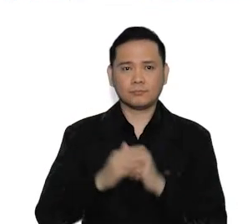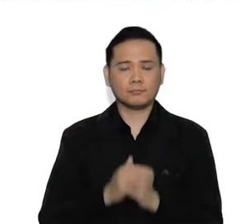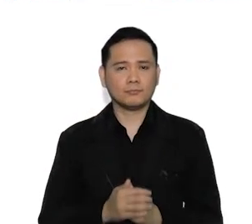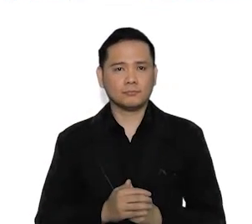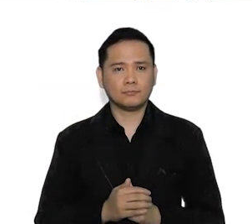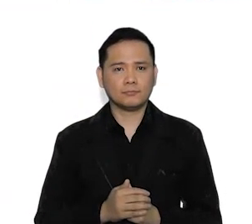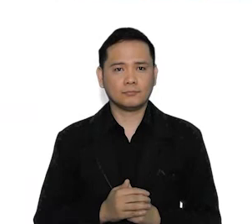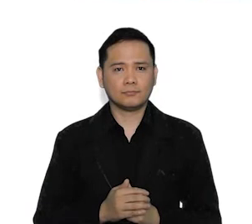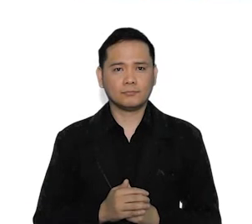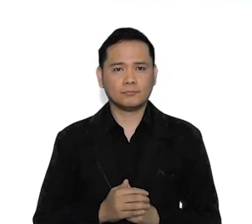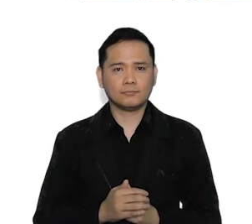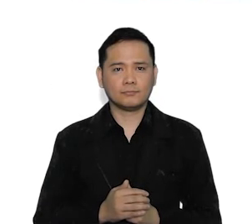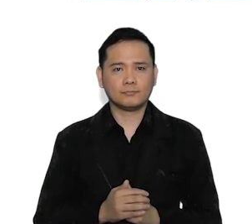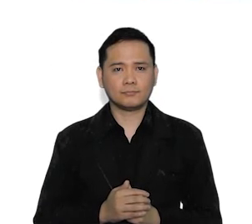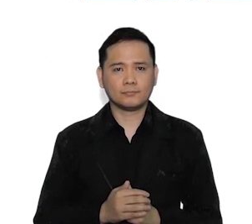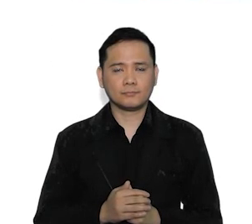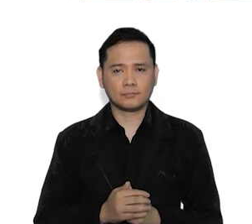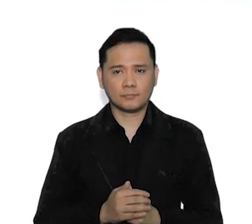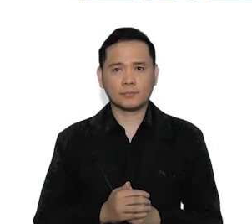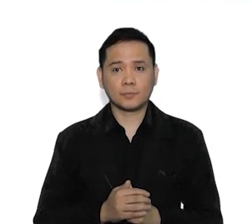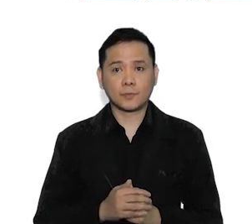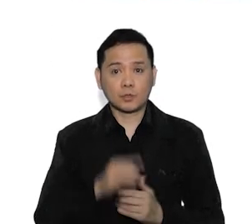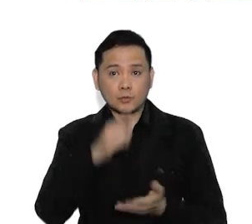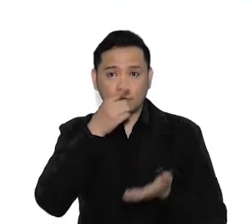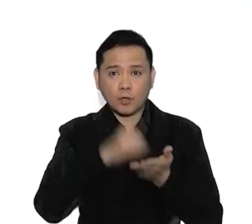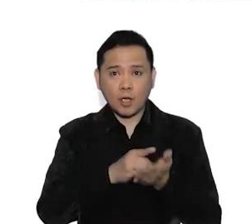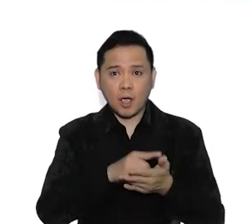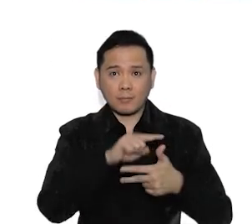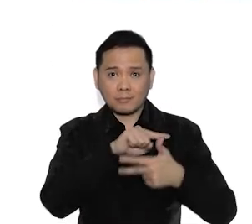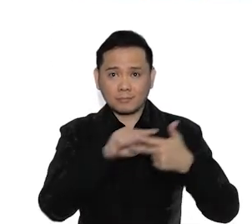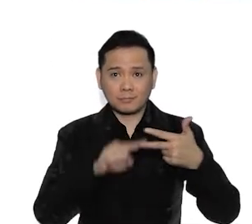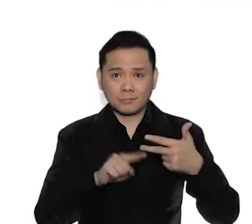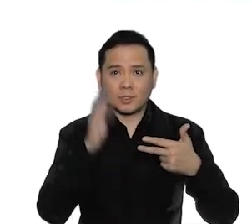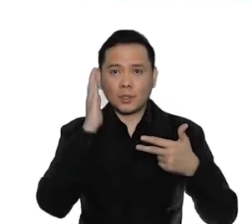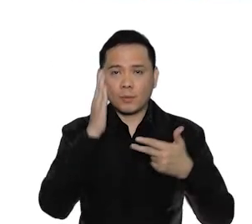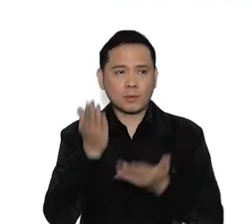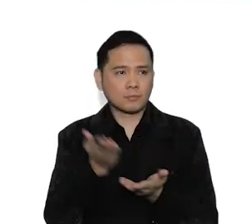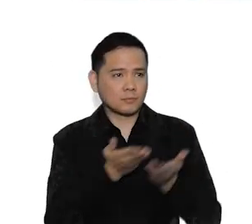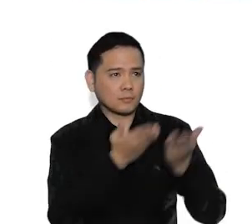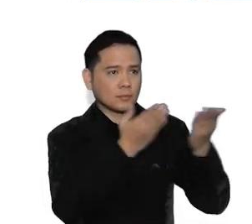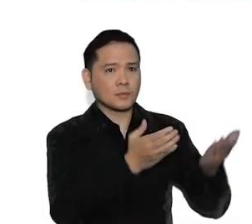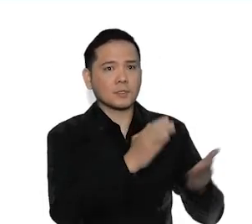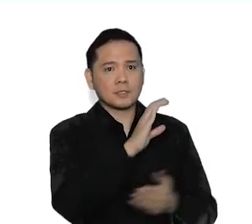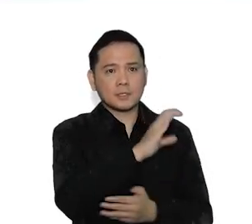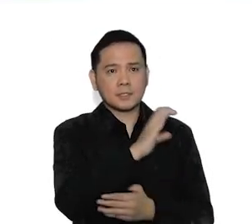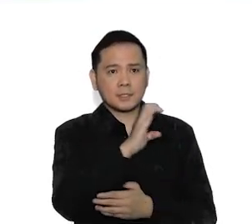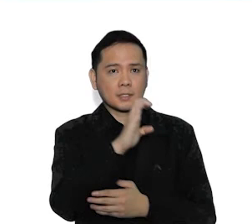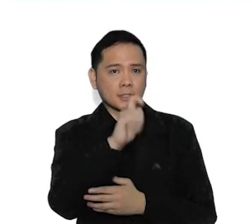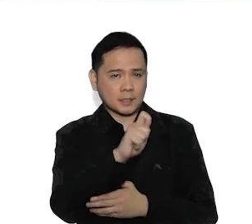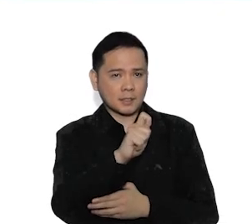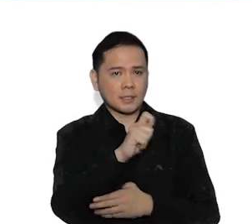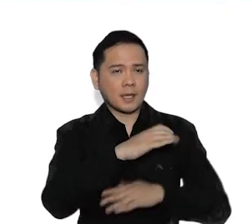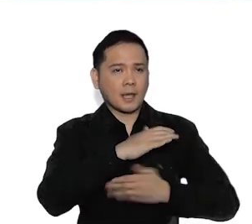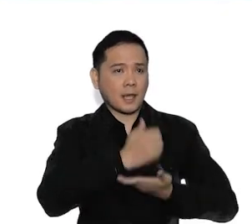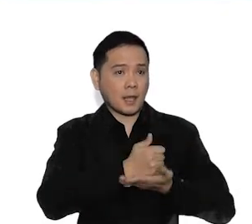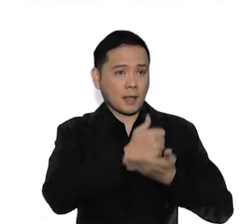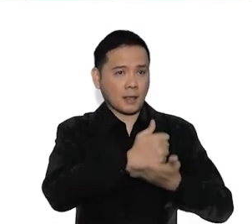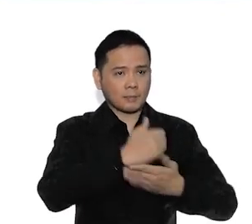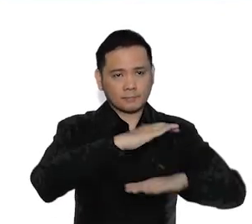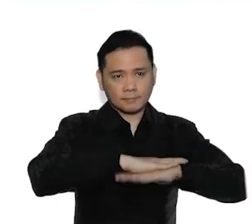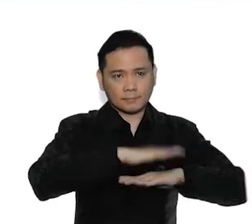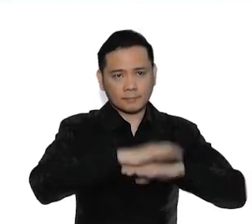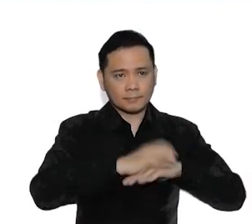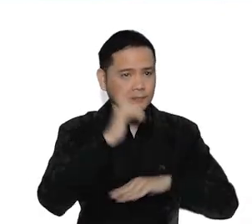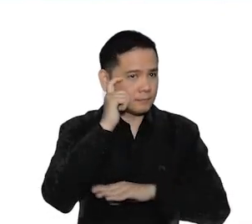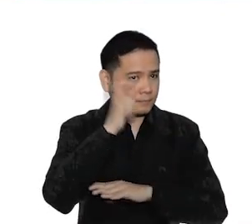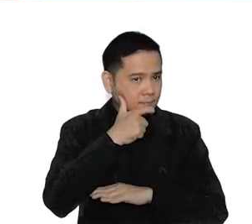online submission of budget proposals, or OSBP. The same documents shall also be